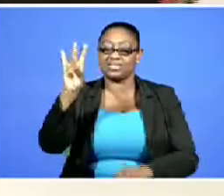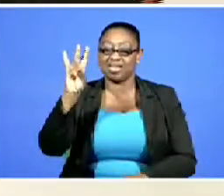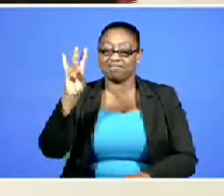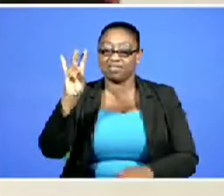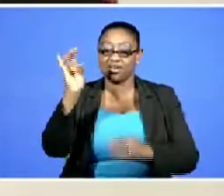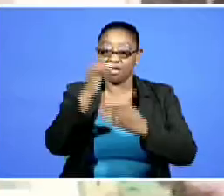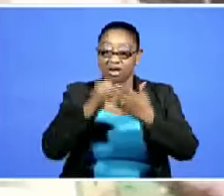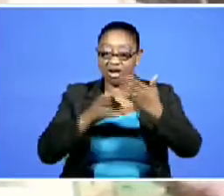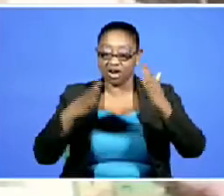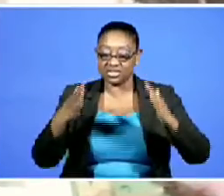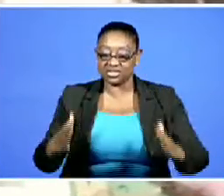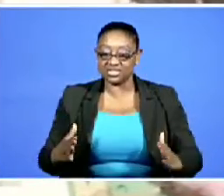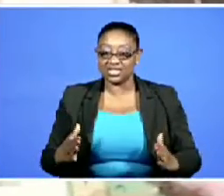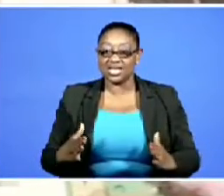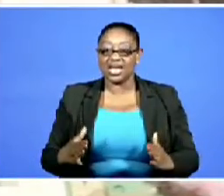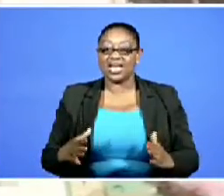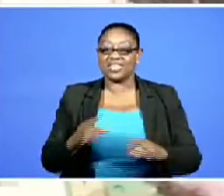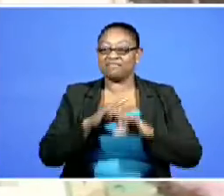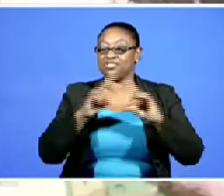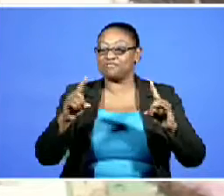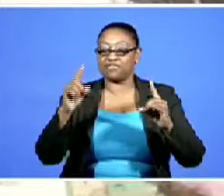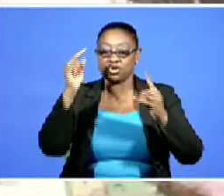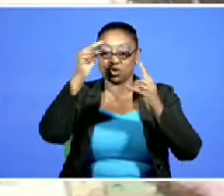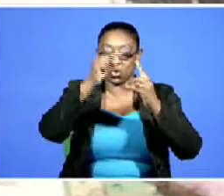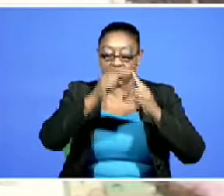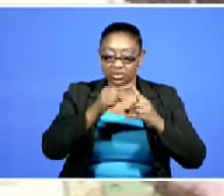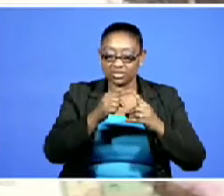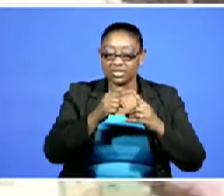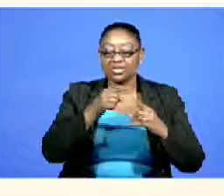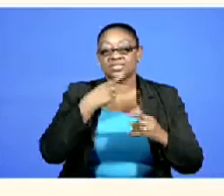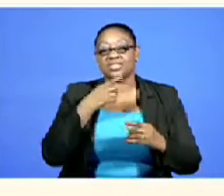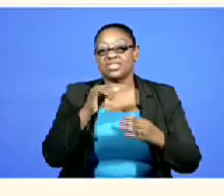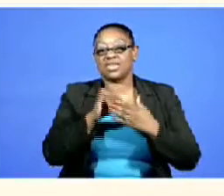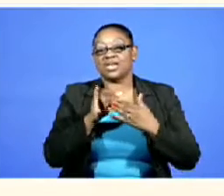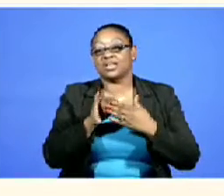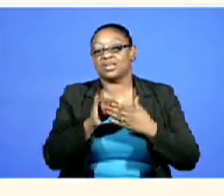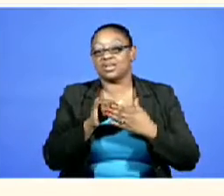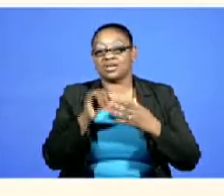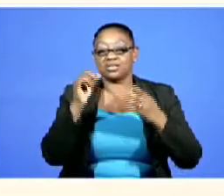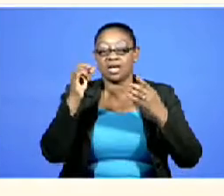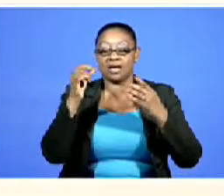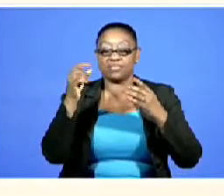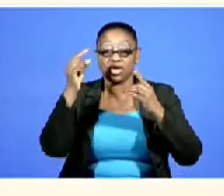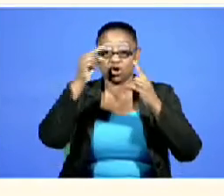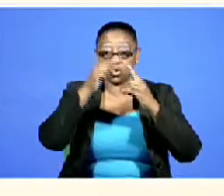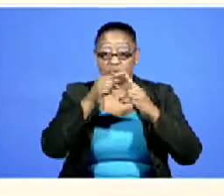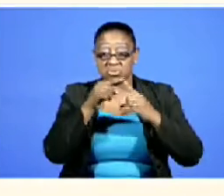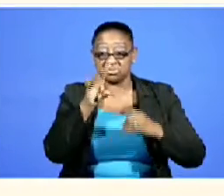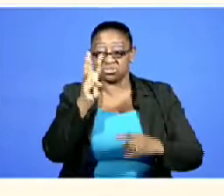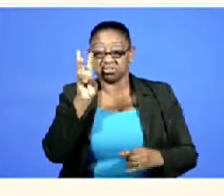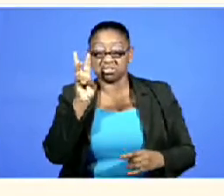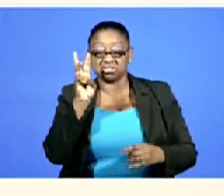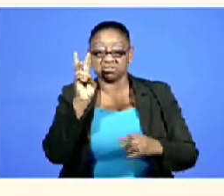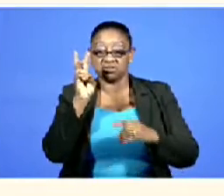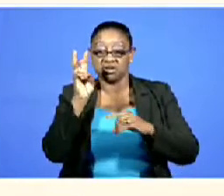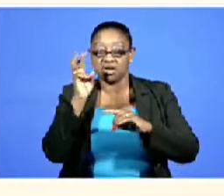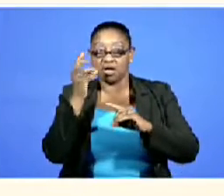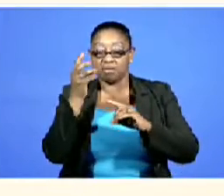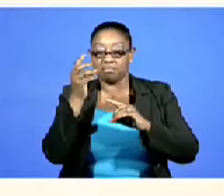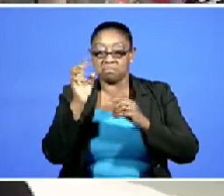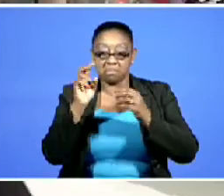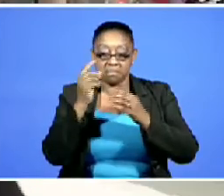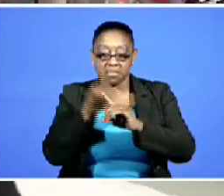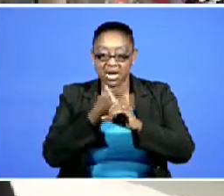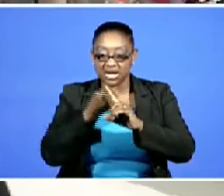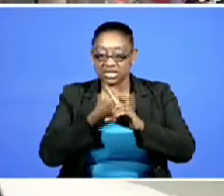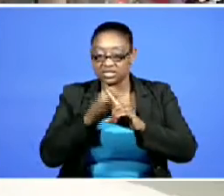in and they all have different goals, right? Some resident artists will come in and their goal will be at the end of a fixed period of time to put on an exhibition or